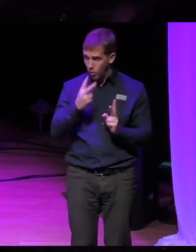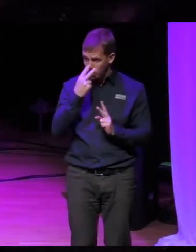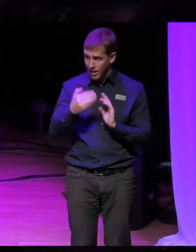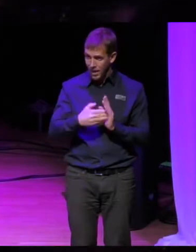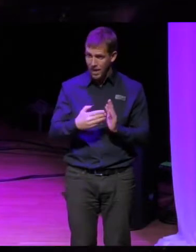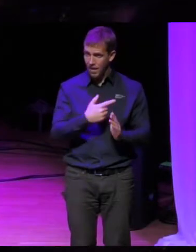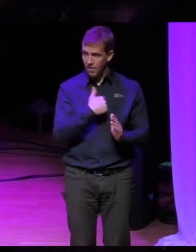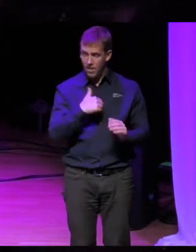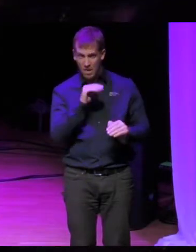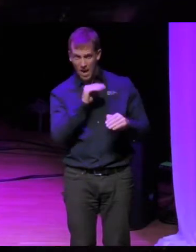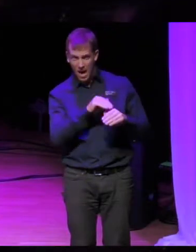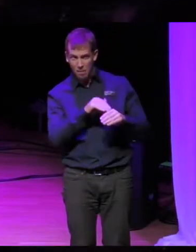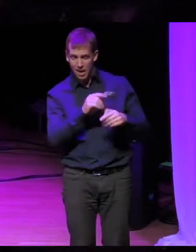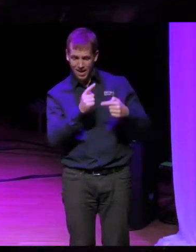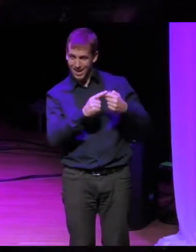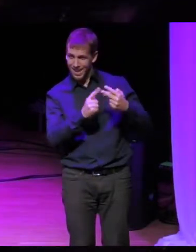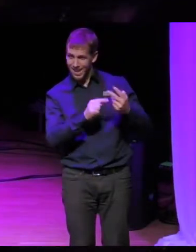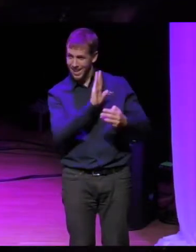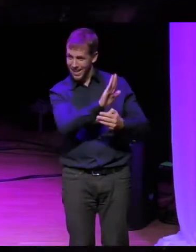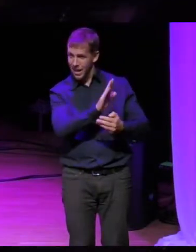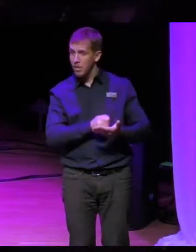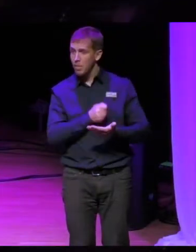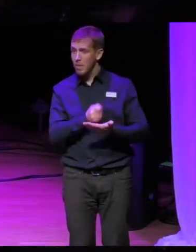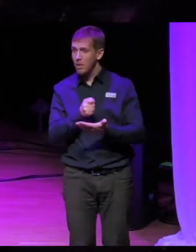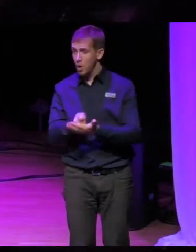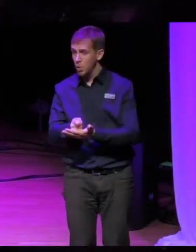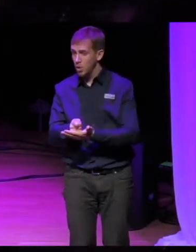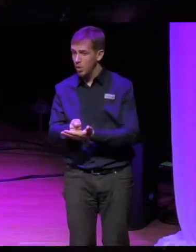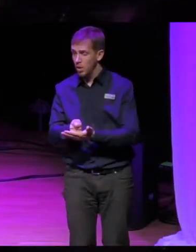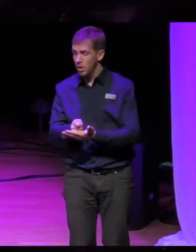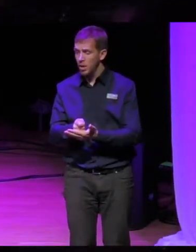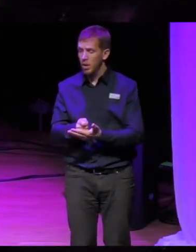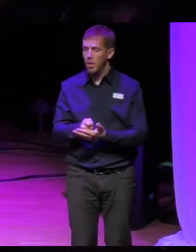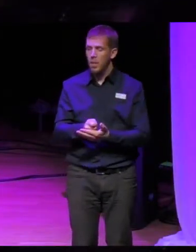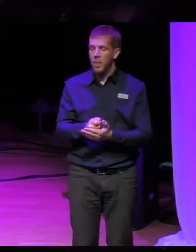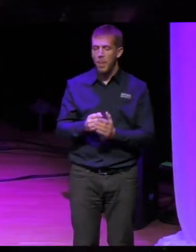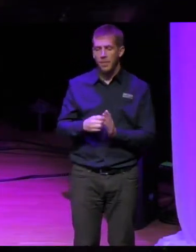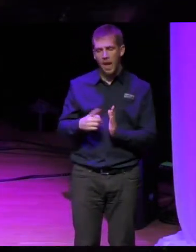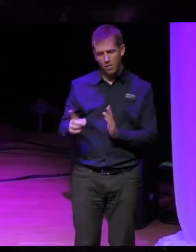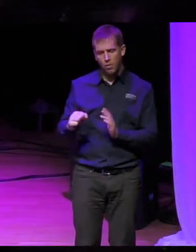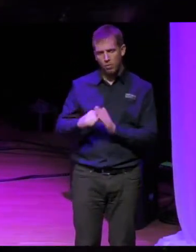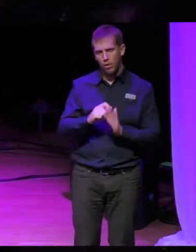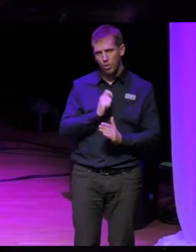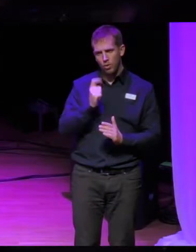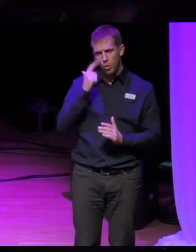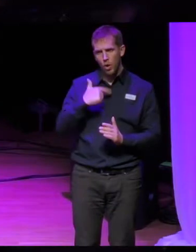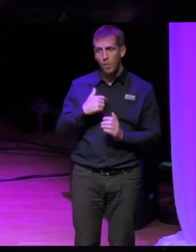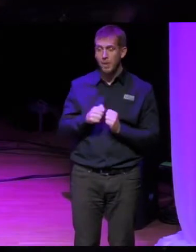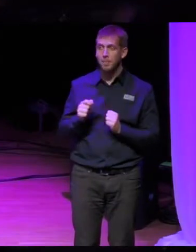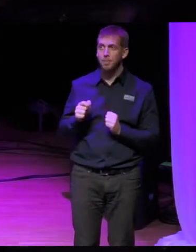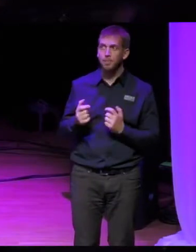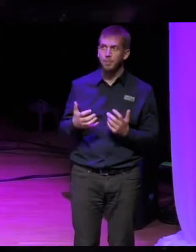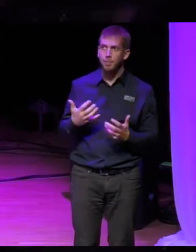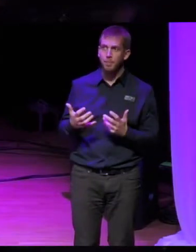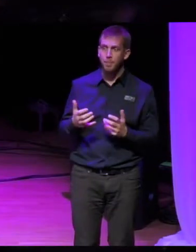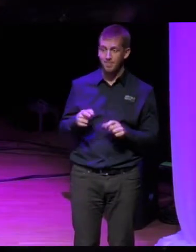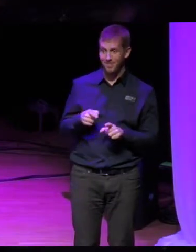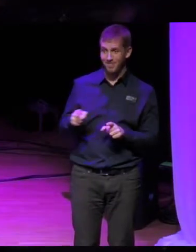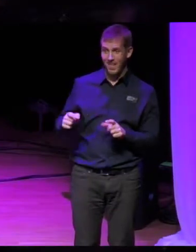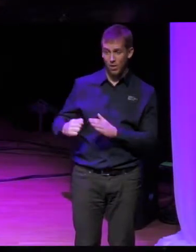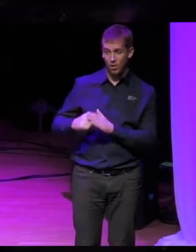court. And I think that's the reason that they are supporting us. So that, I think, was a very much